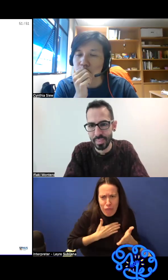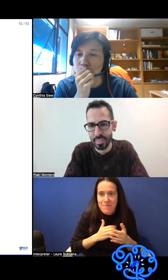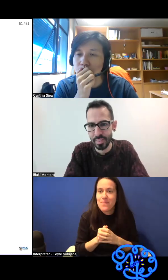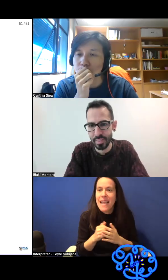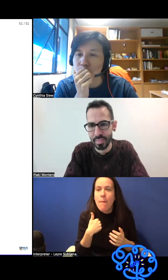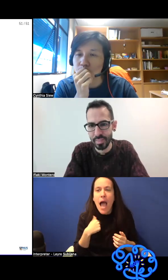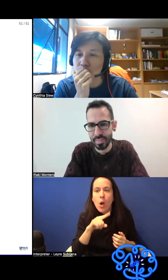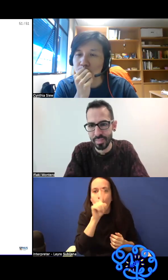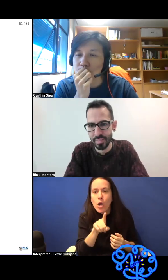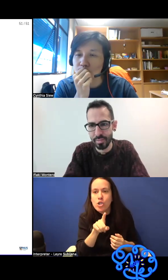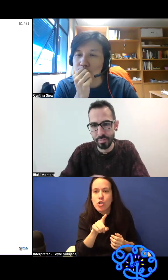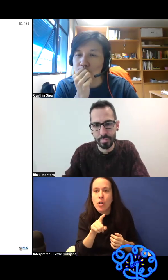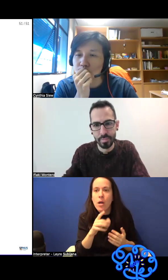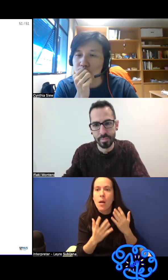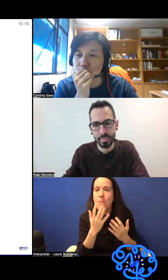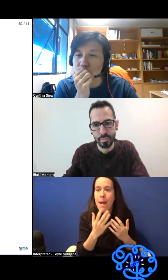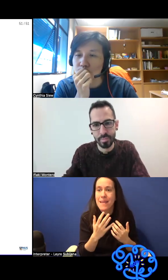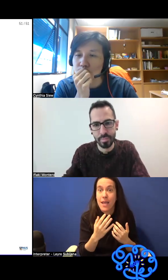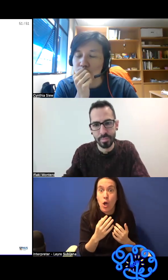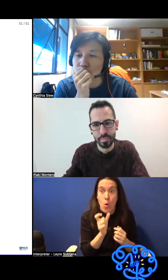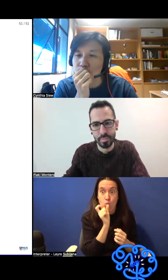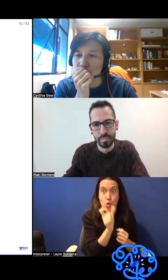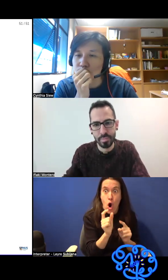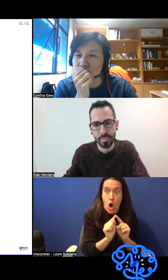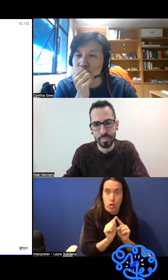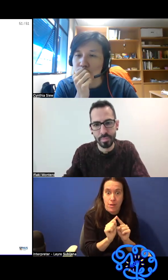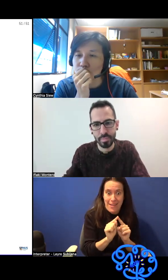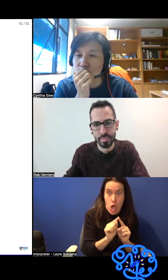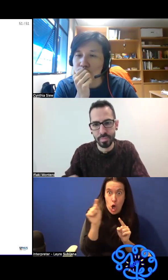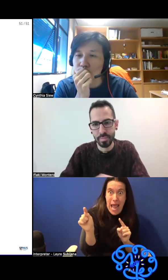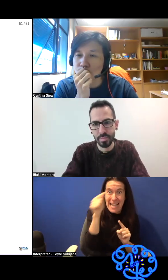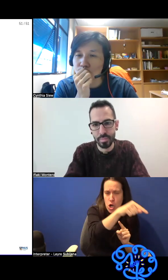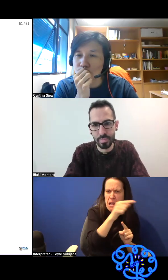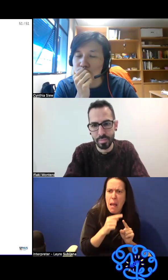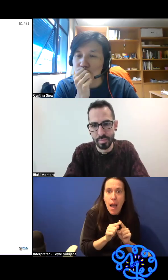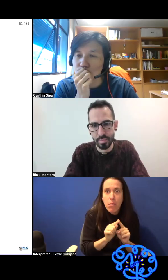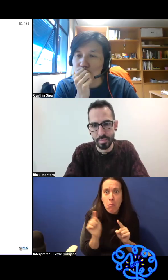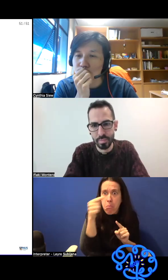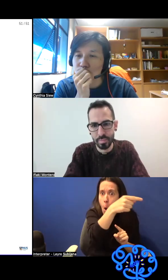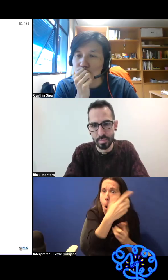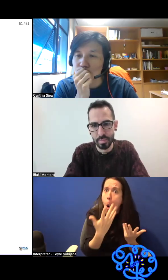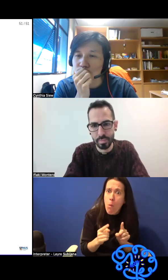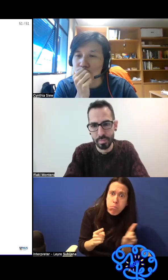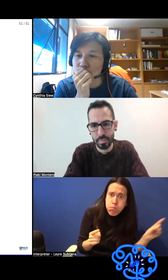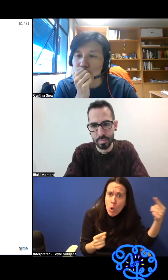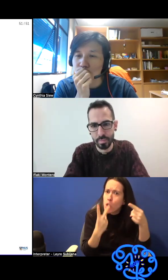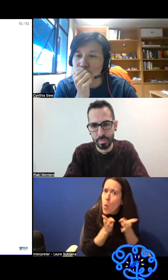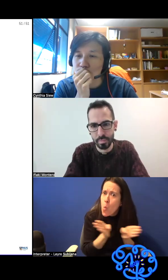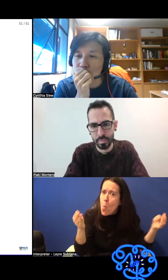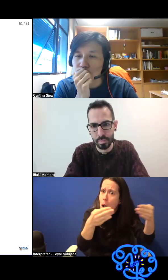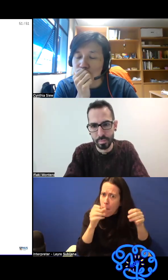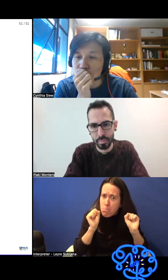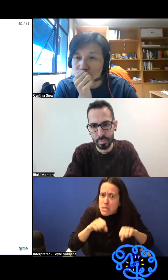more than one route to connect two words and the number of steps in these alternate routes. For example, in